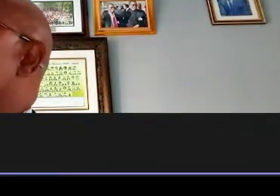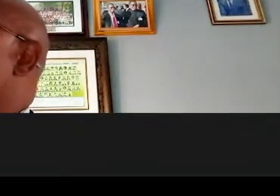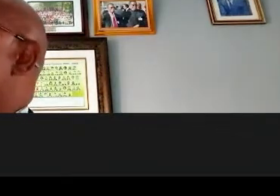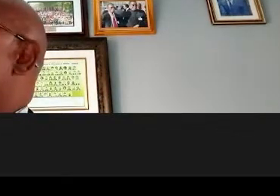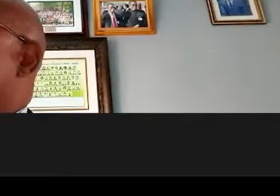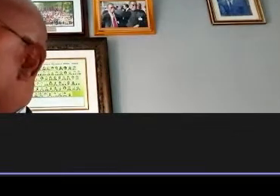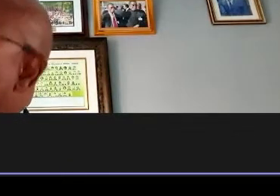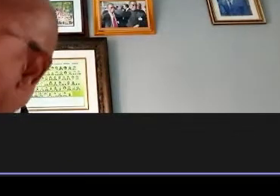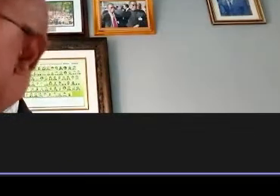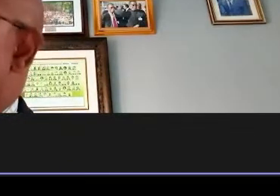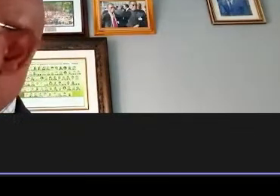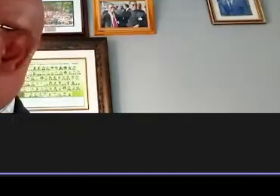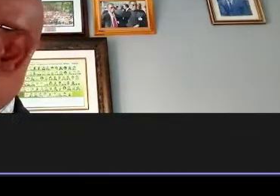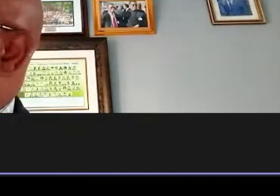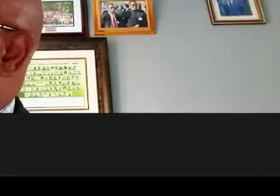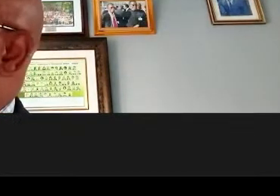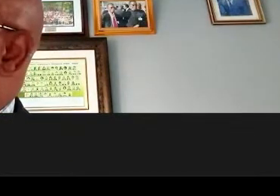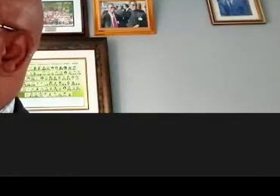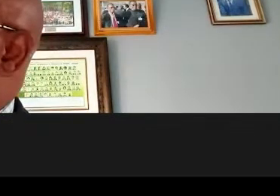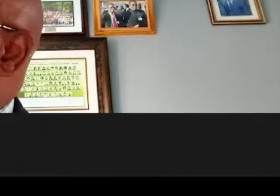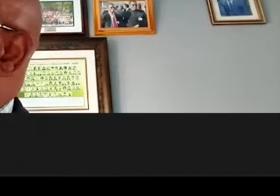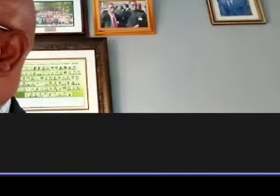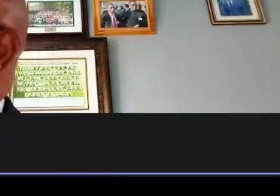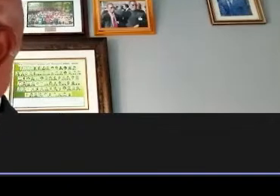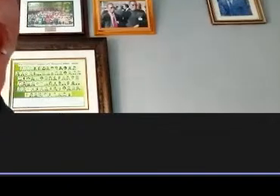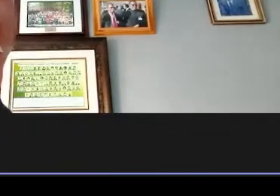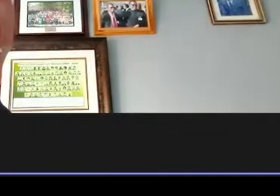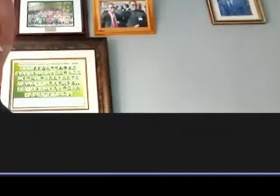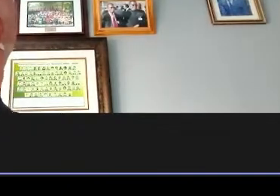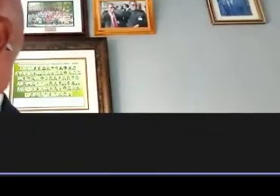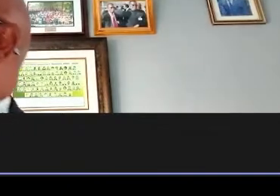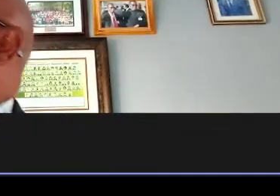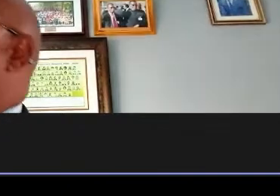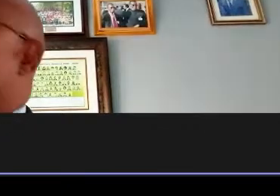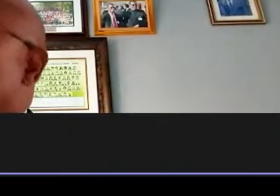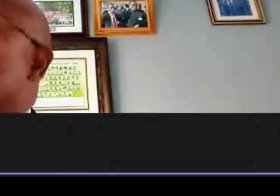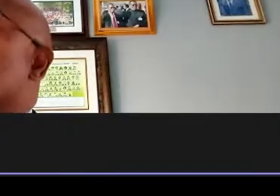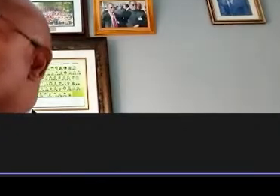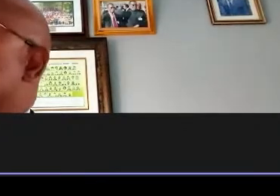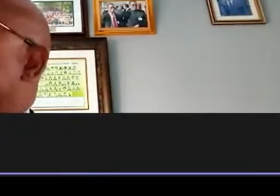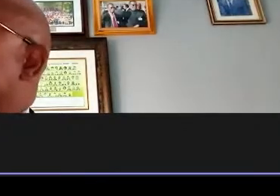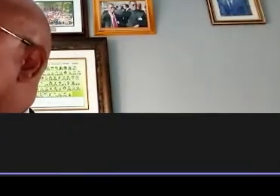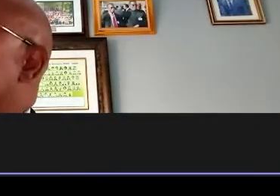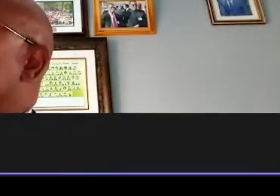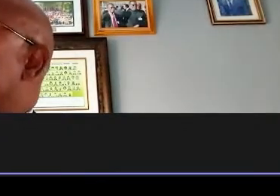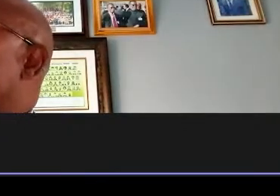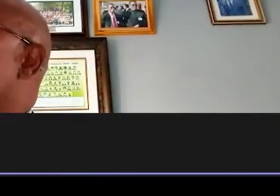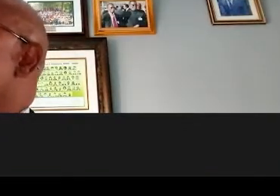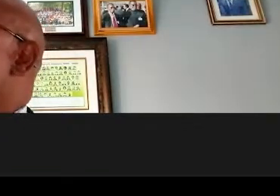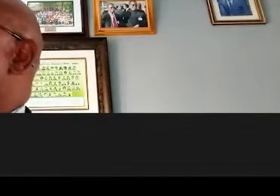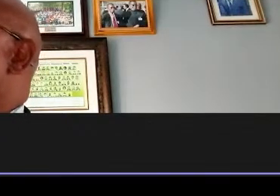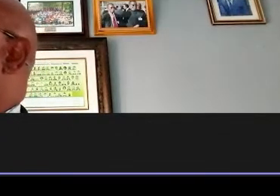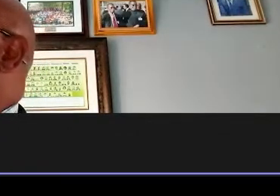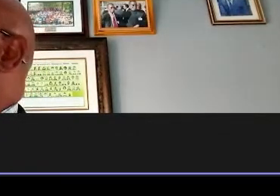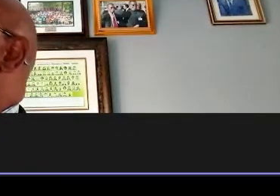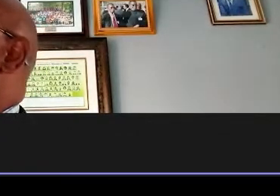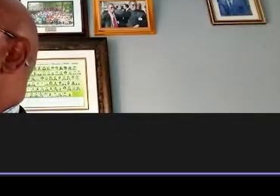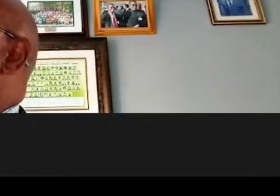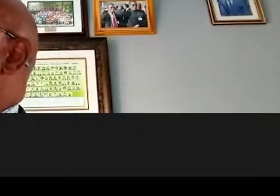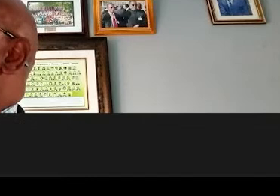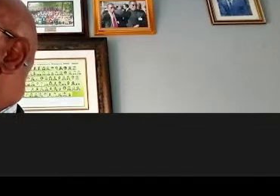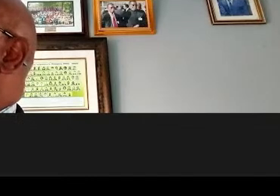assurances with a pinch of salt. Ordinary people who were dumped in the transit camps were